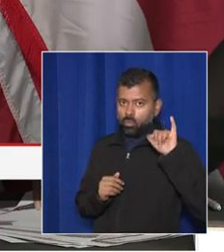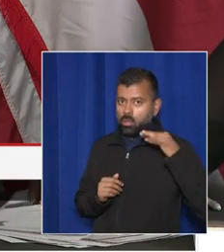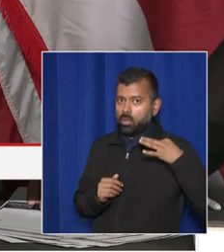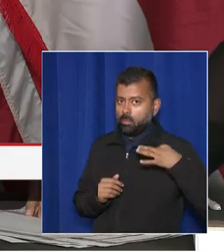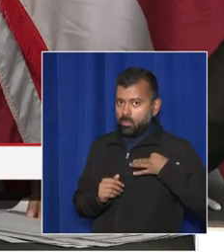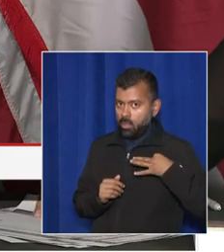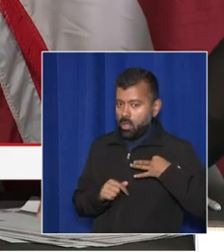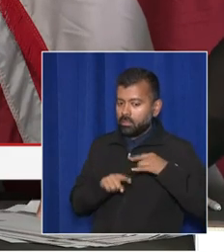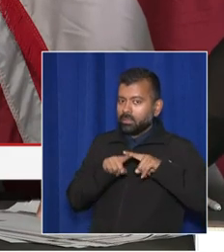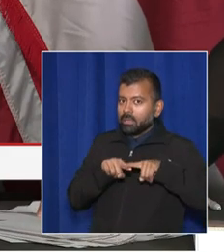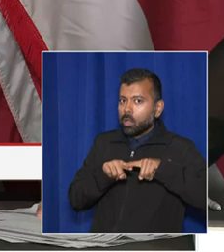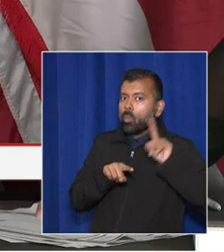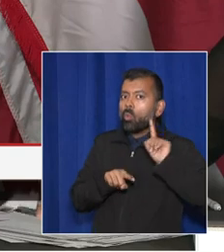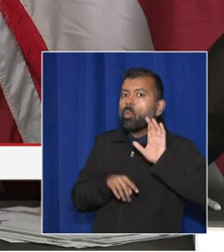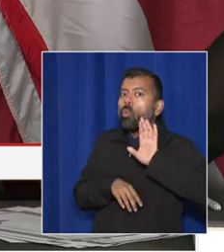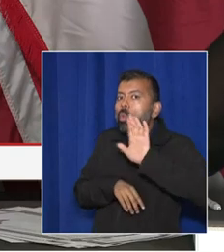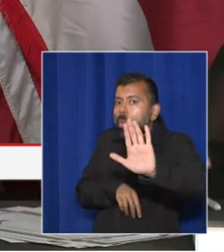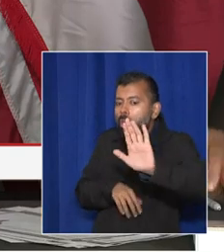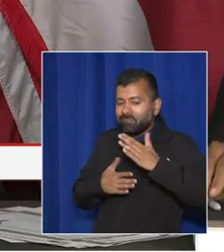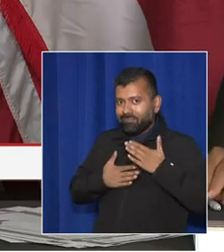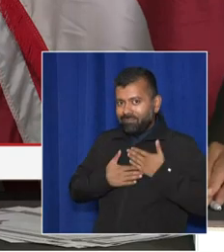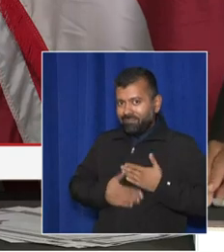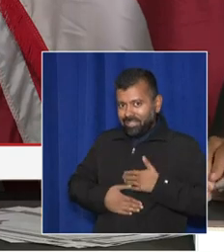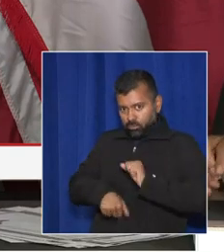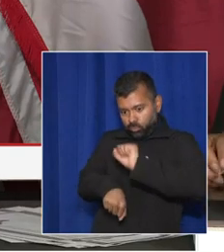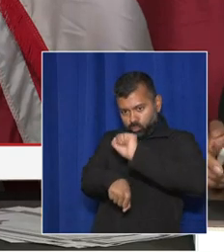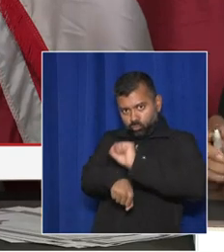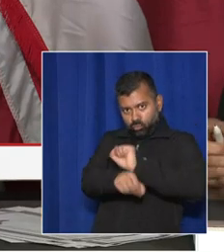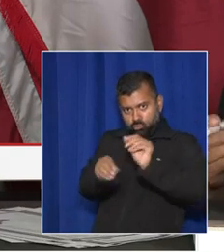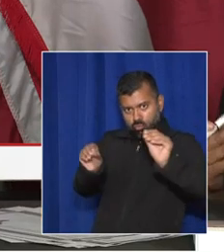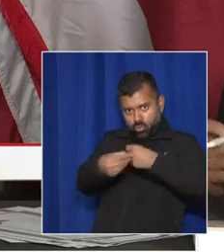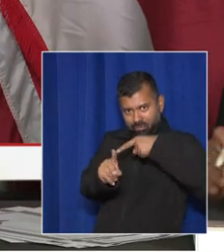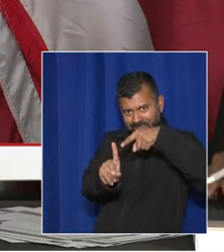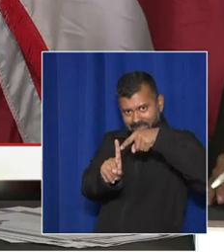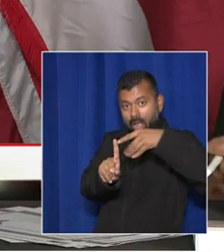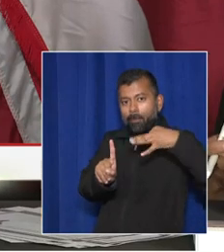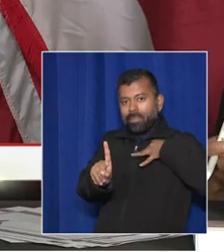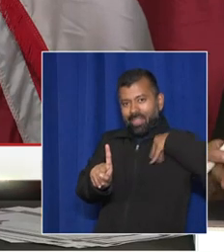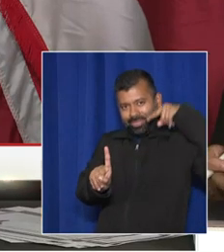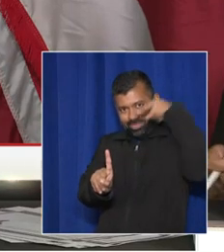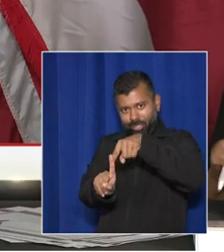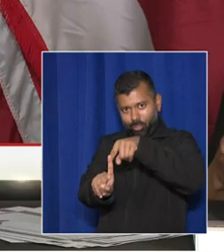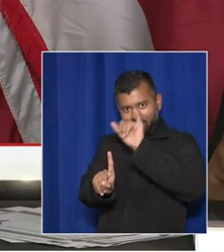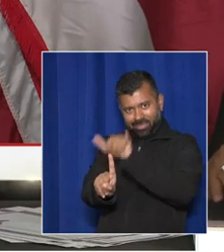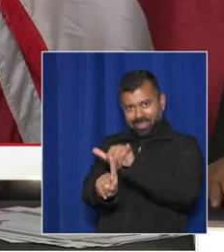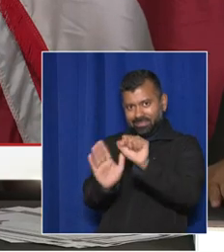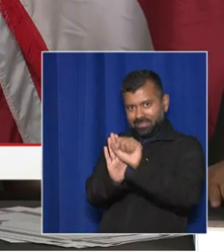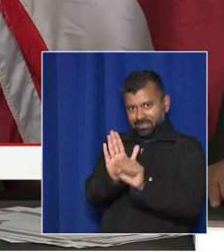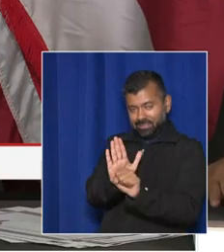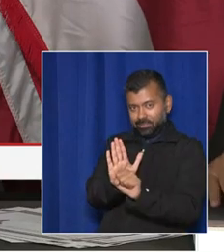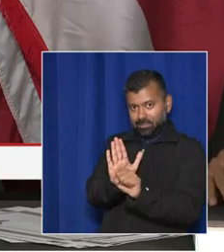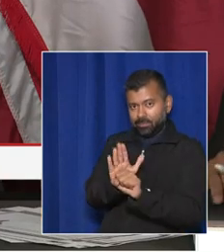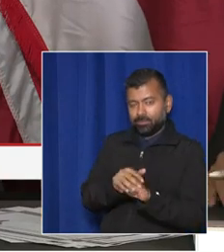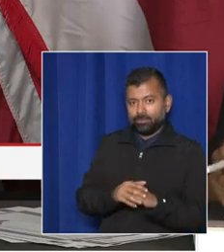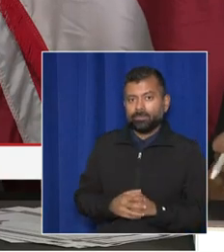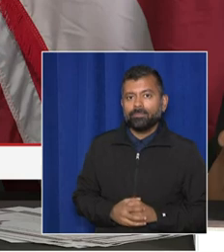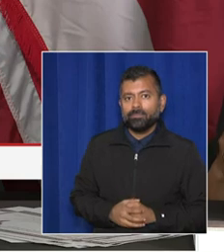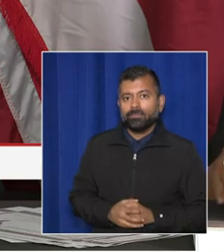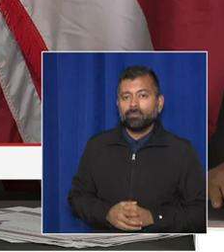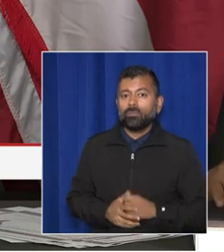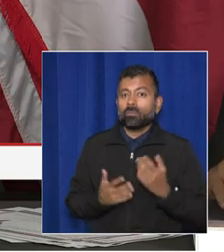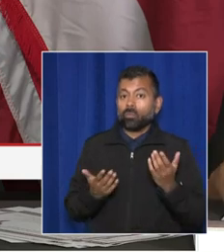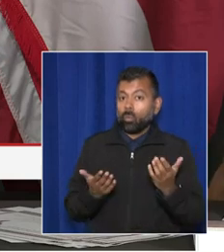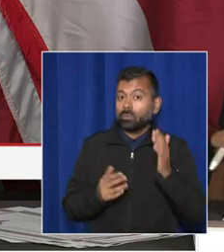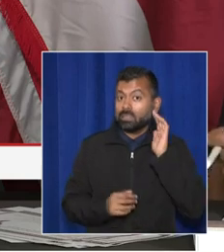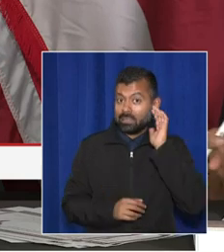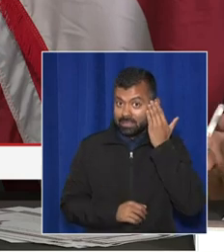or physically located at for work. So you must file where you work. And in this case, it sounds like this individual